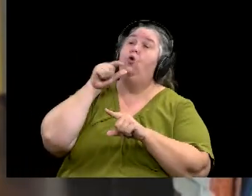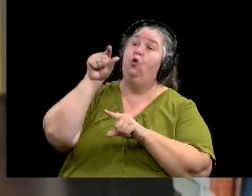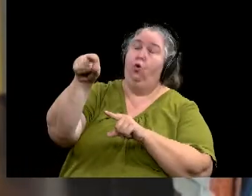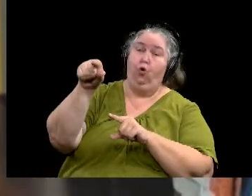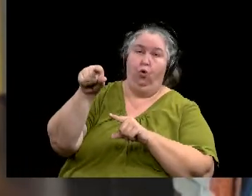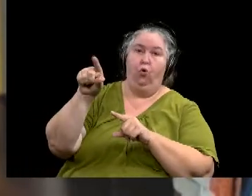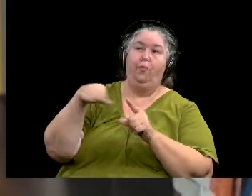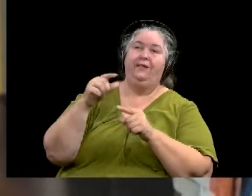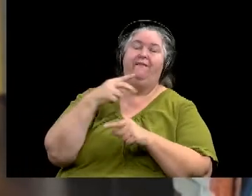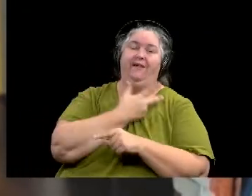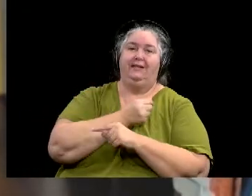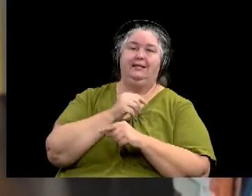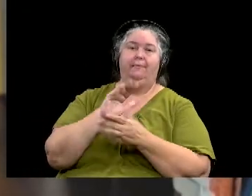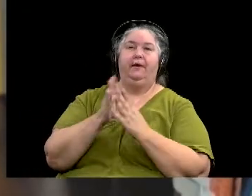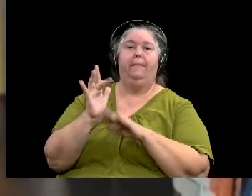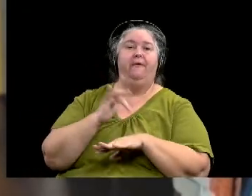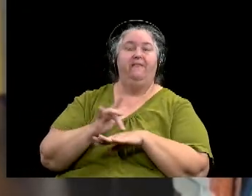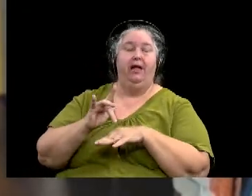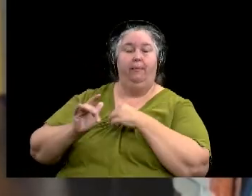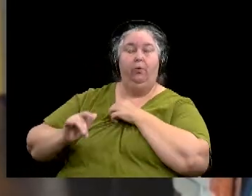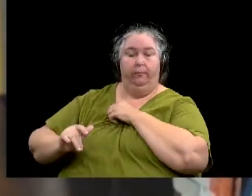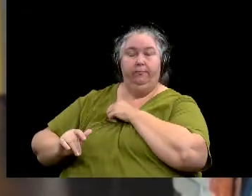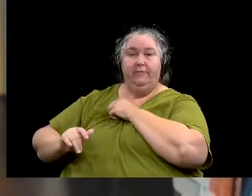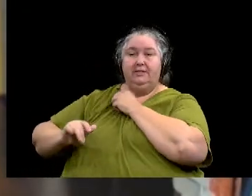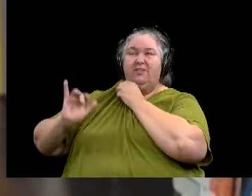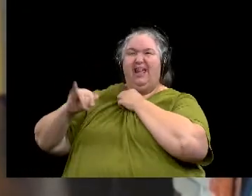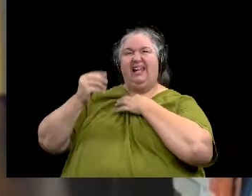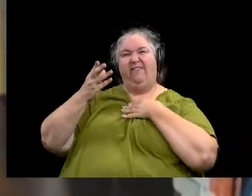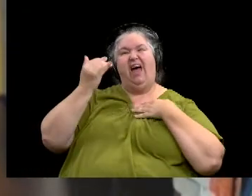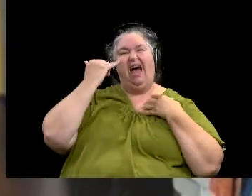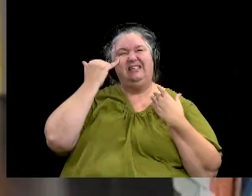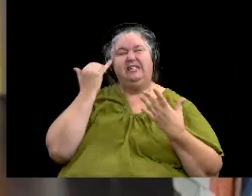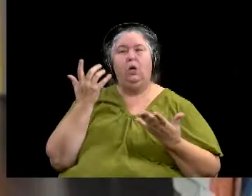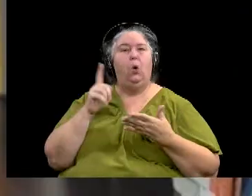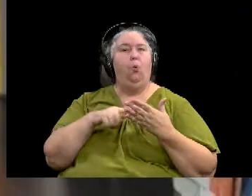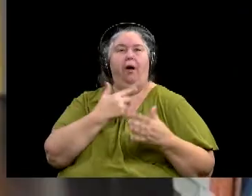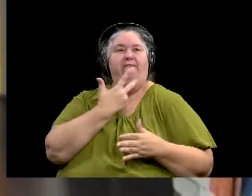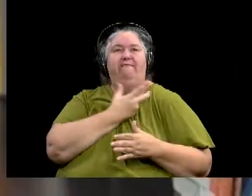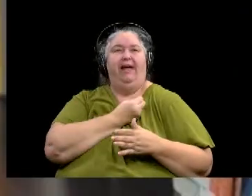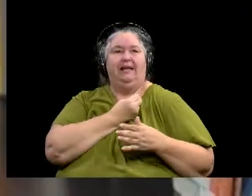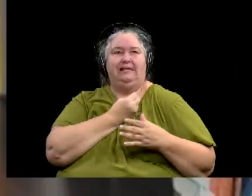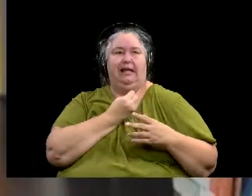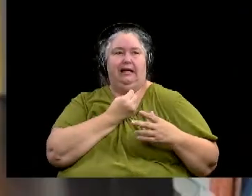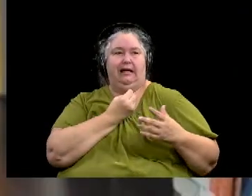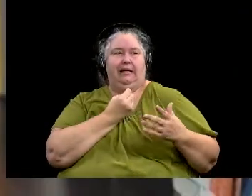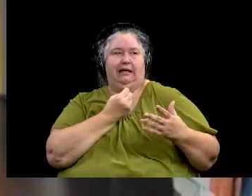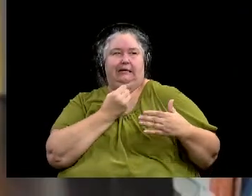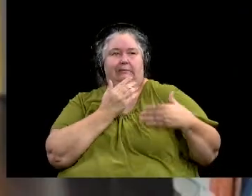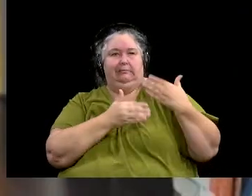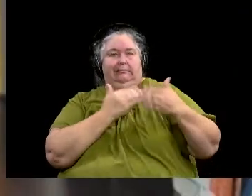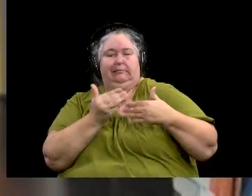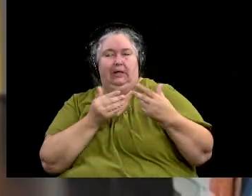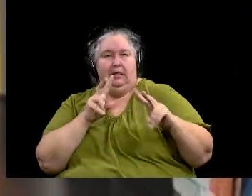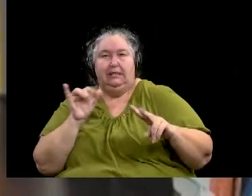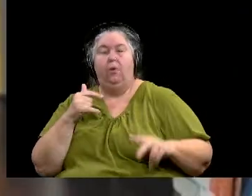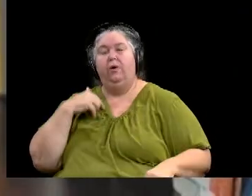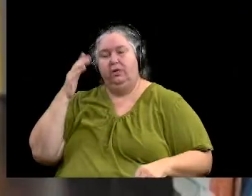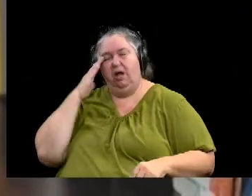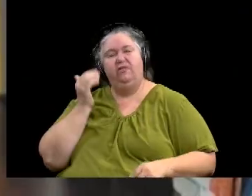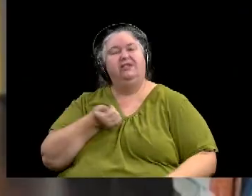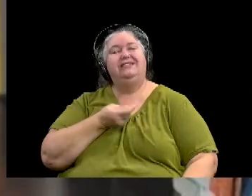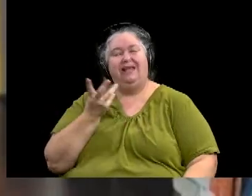of an idea of what the vaccine landscape looks like, we do know that there are several vaccines in clinical trials, and there are